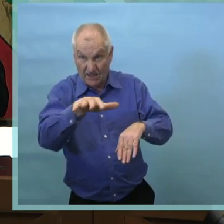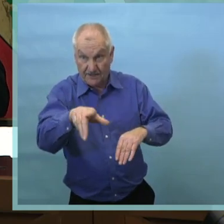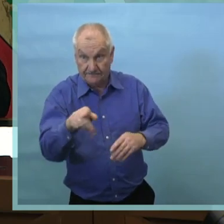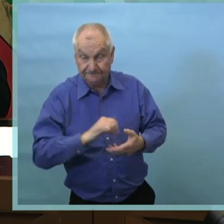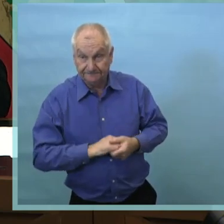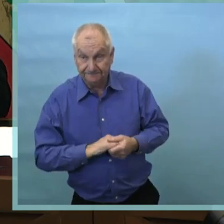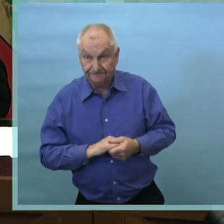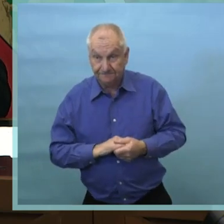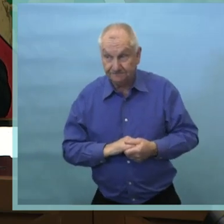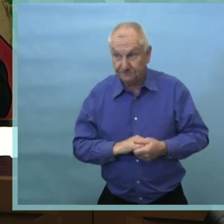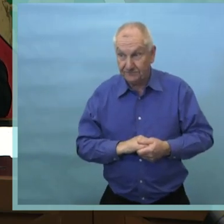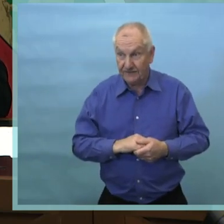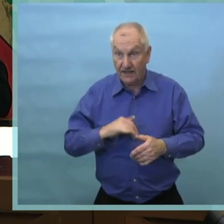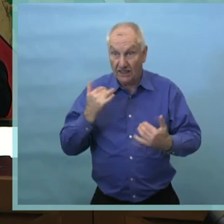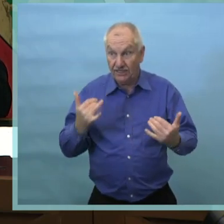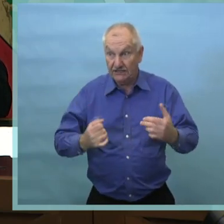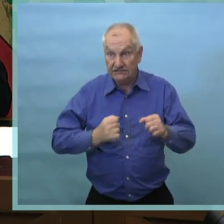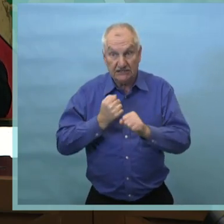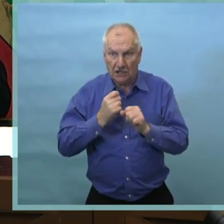this year.